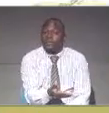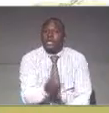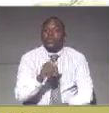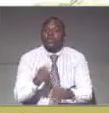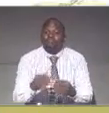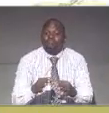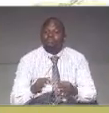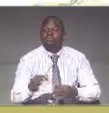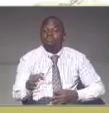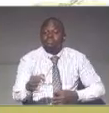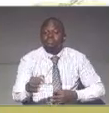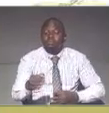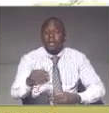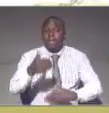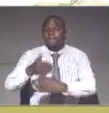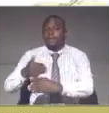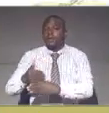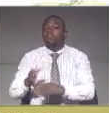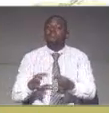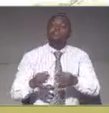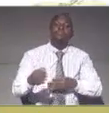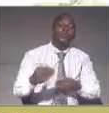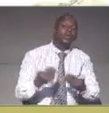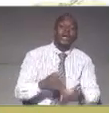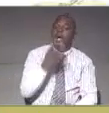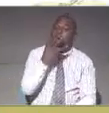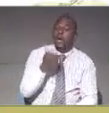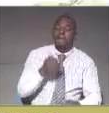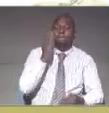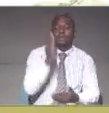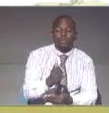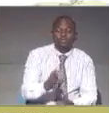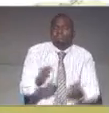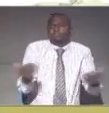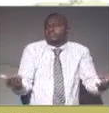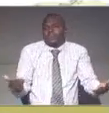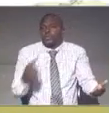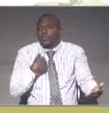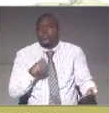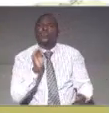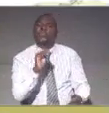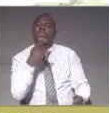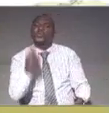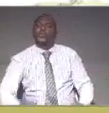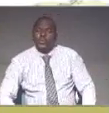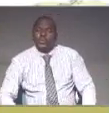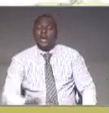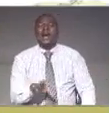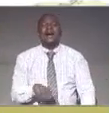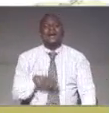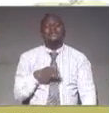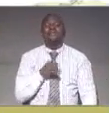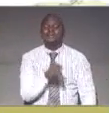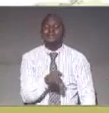they extended the boundary beyond where Idi Amin had put it, whom did they consult? I feel that this